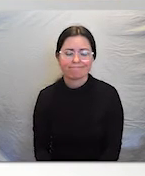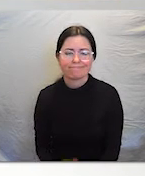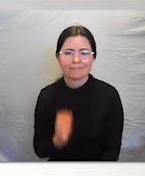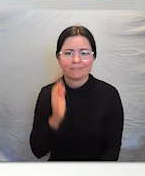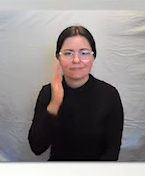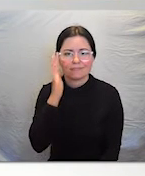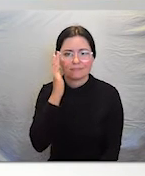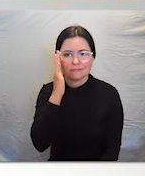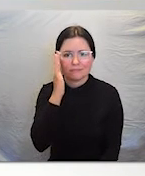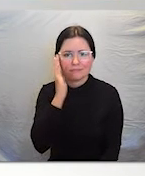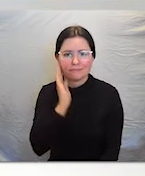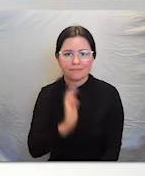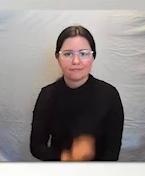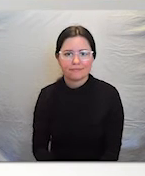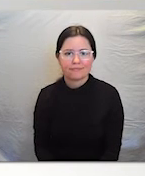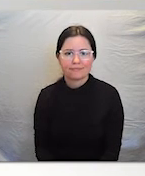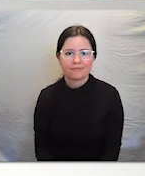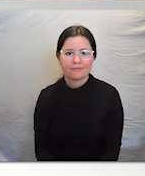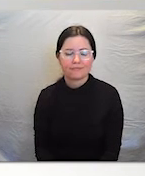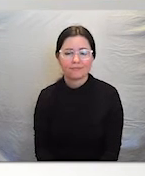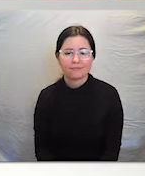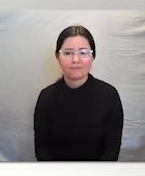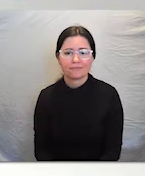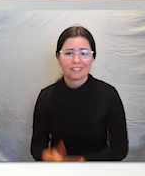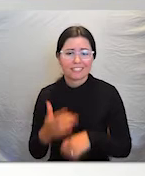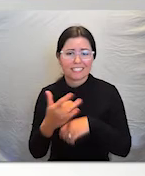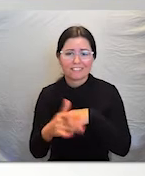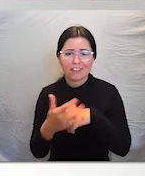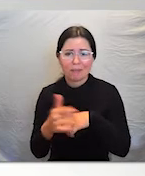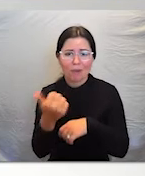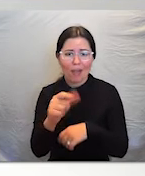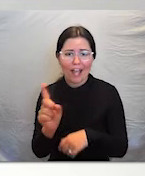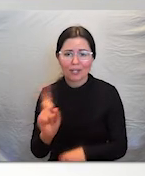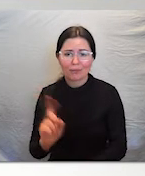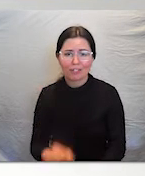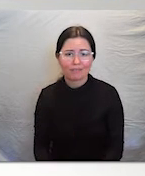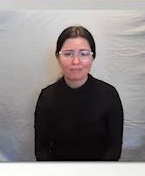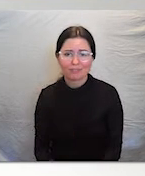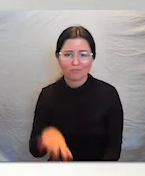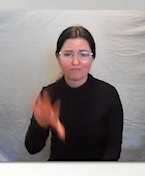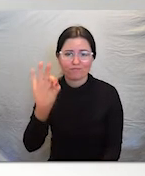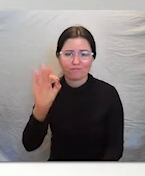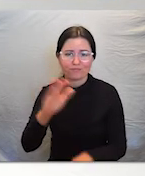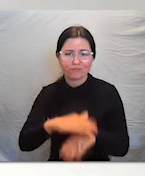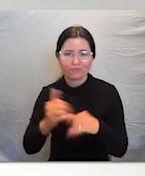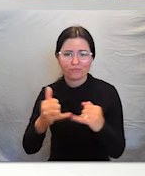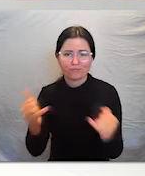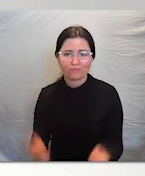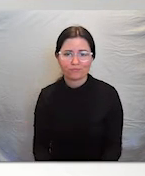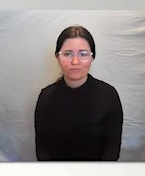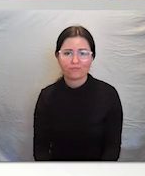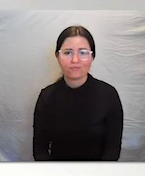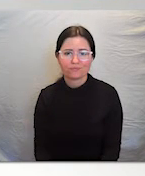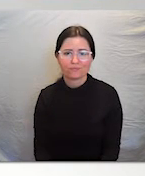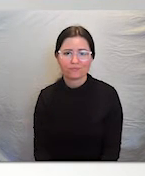Florida. It's available everywhere. Yeah, so it's not just Florida specific.